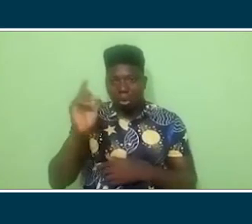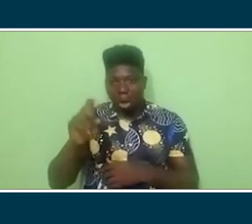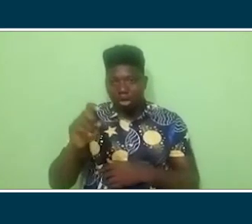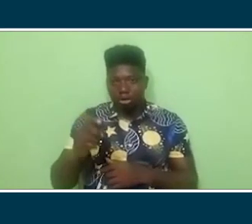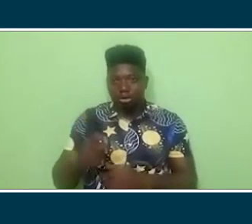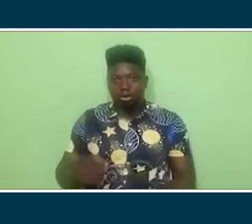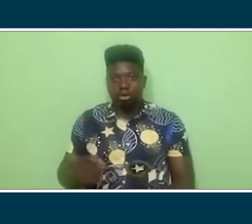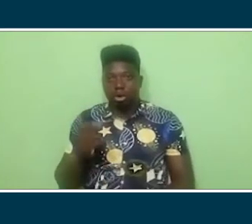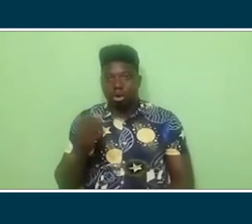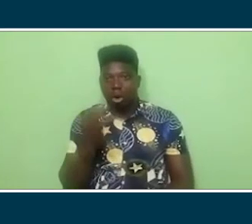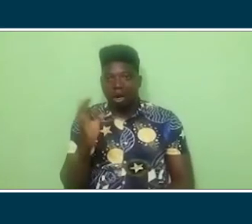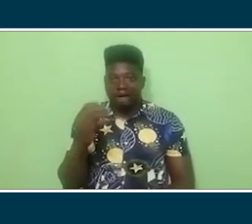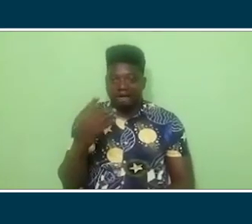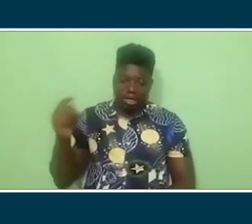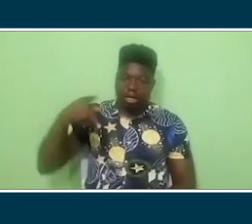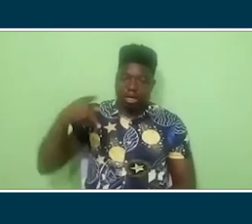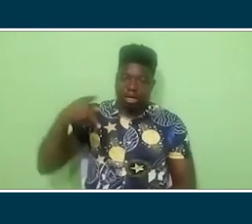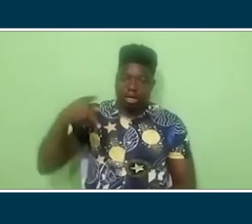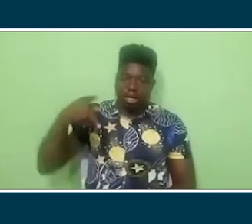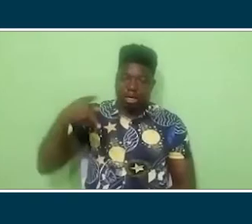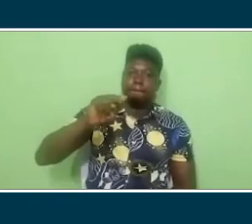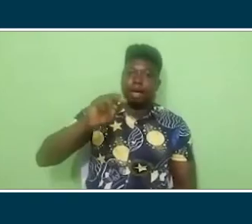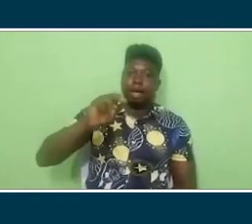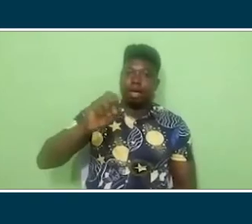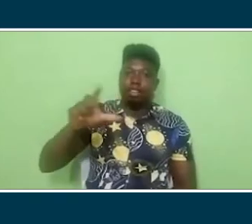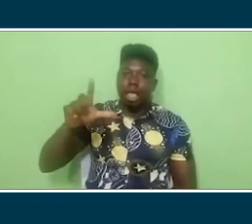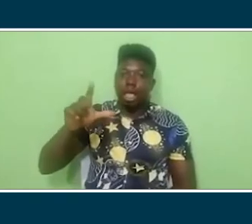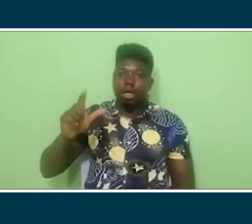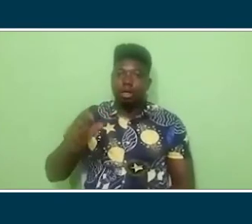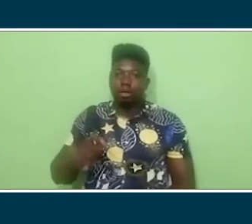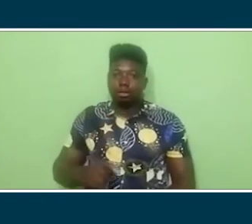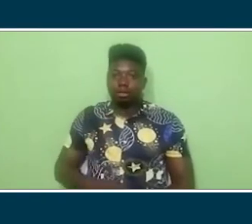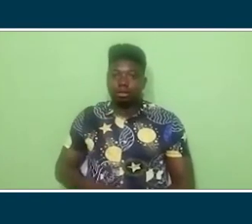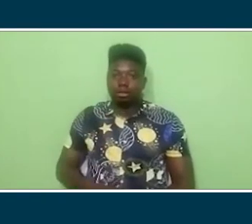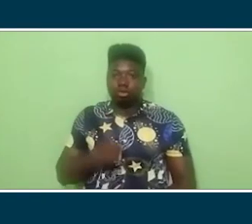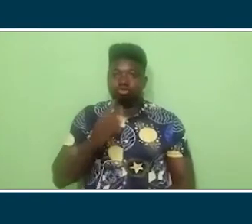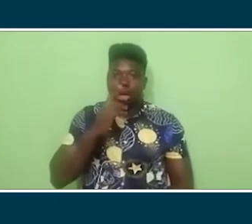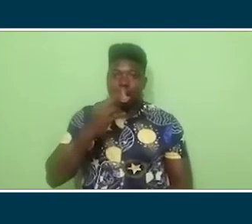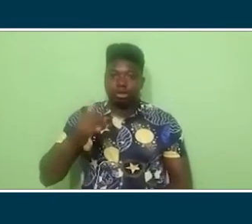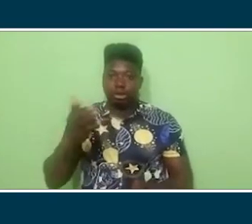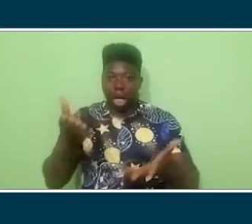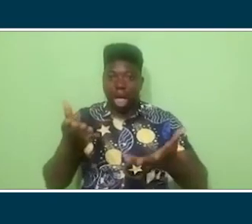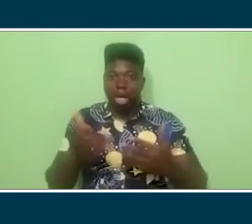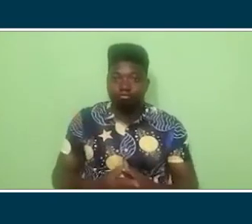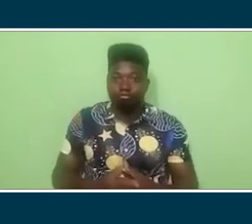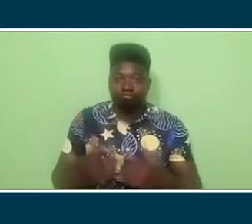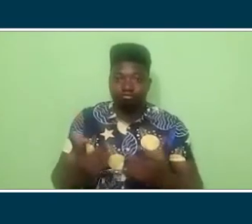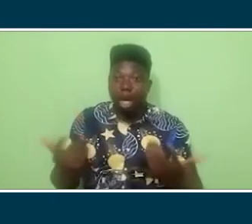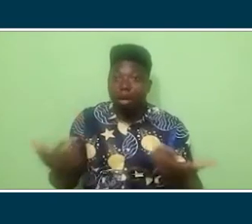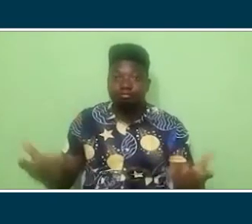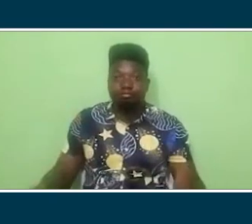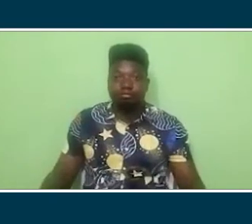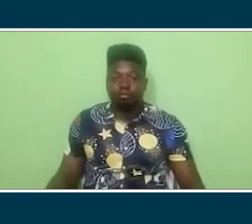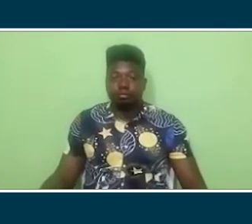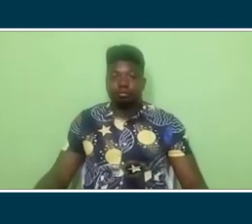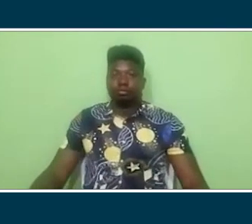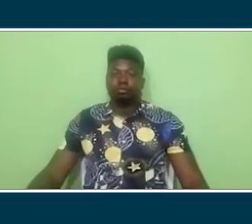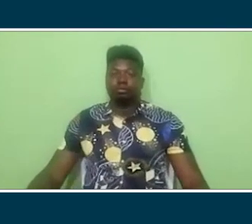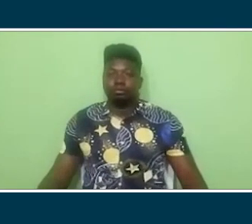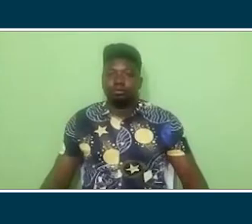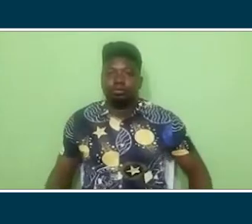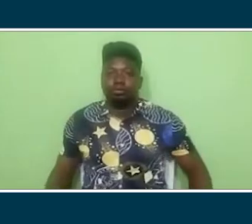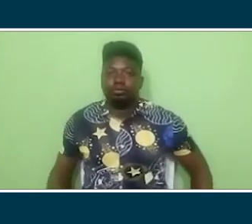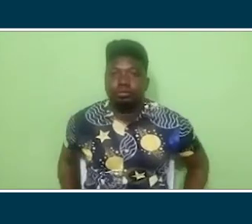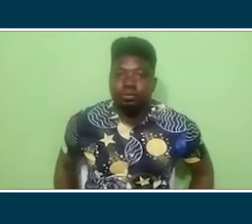panel. Emily Black, are you still there? Want to come off of mute? Yeah.